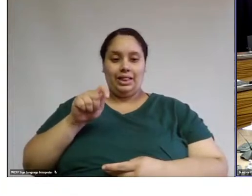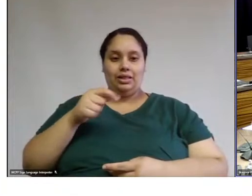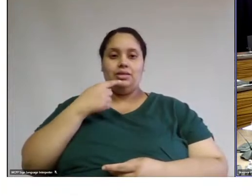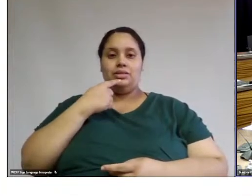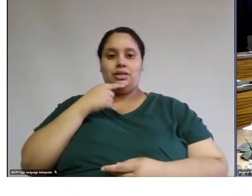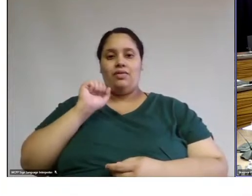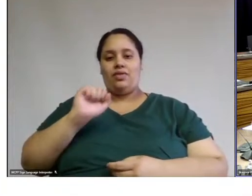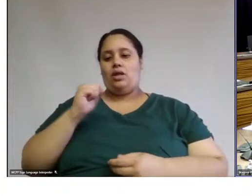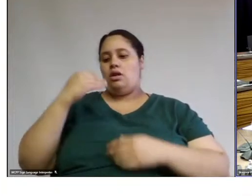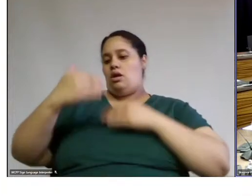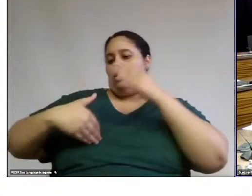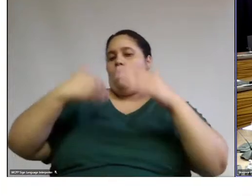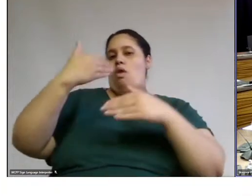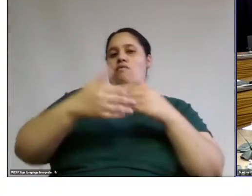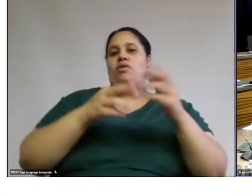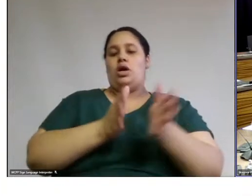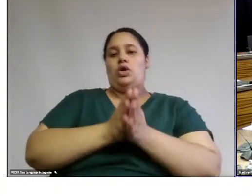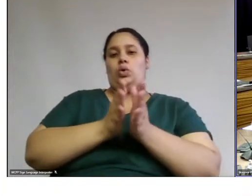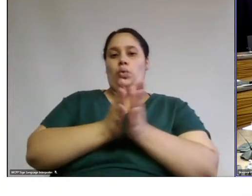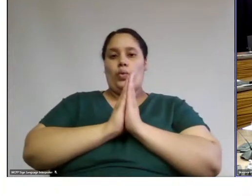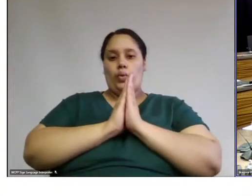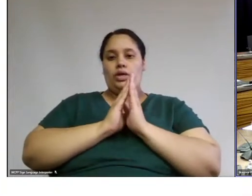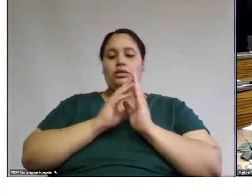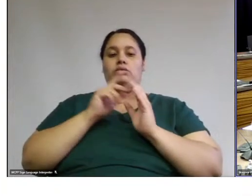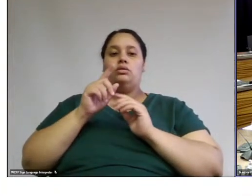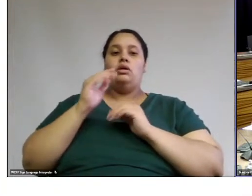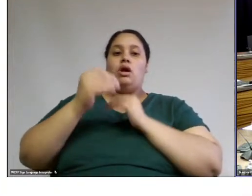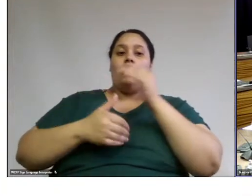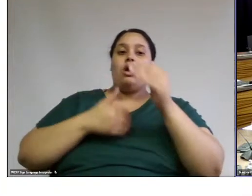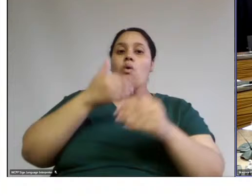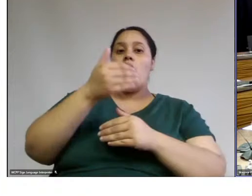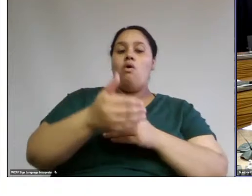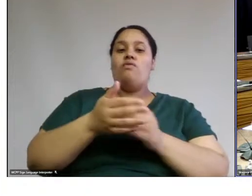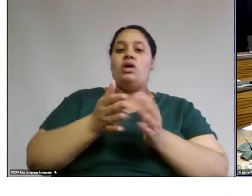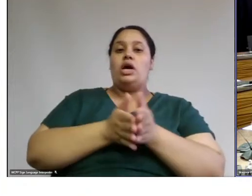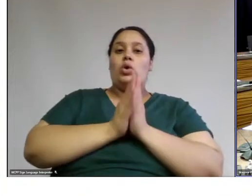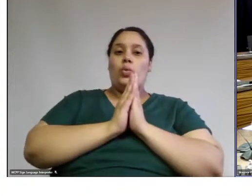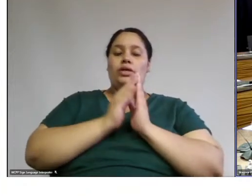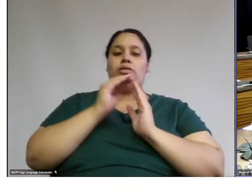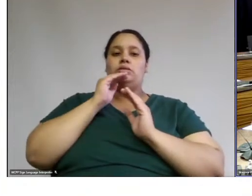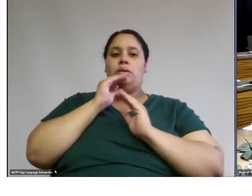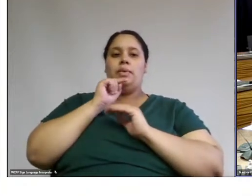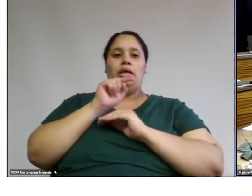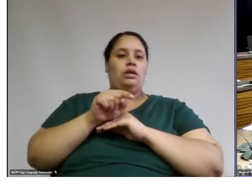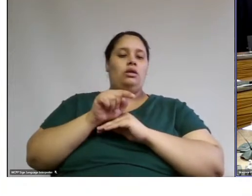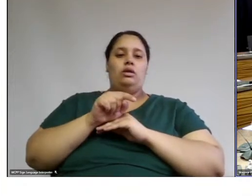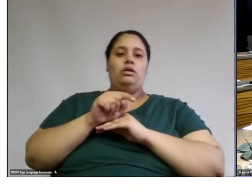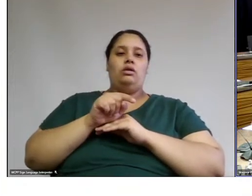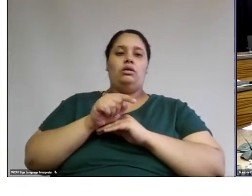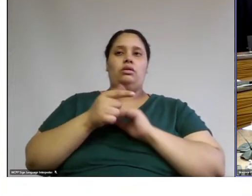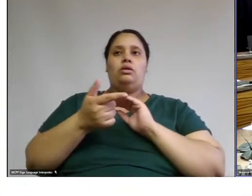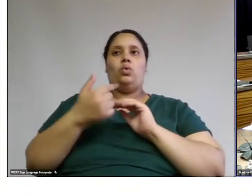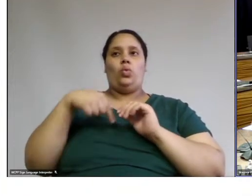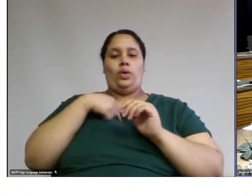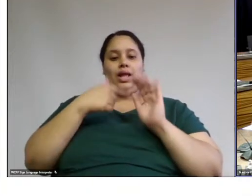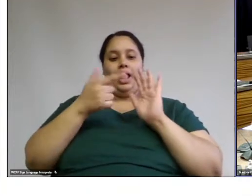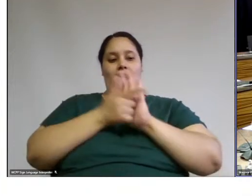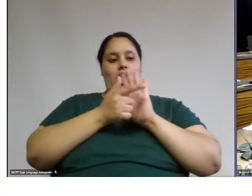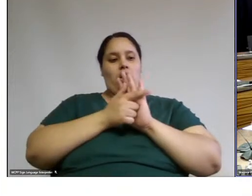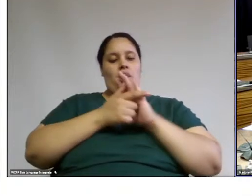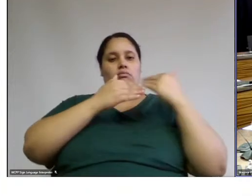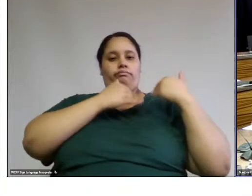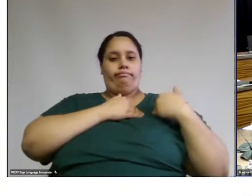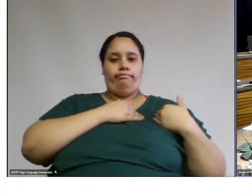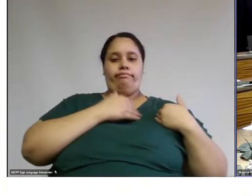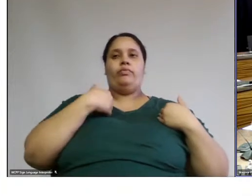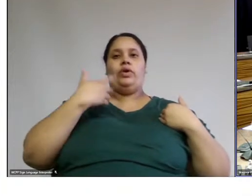request. Just to say that a rollover is there's a legal obligation that exists